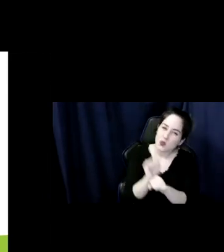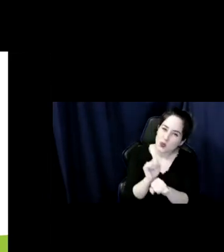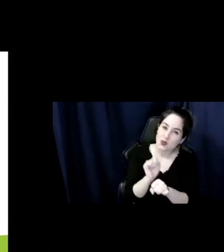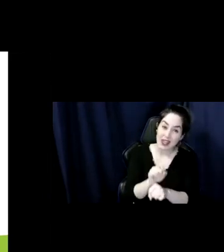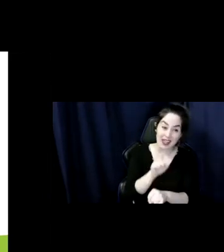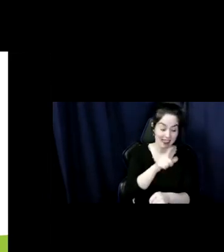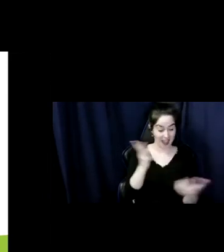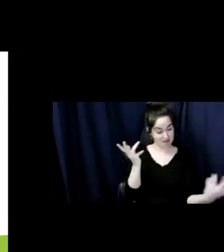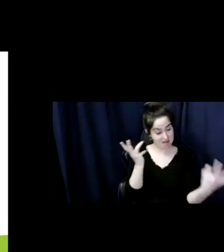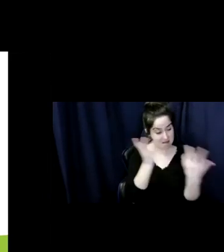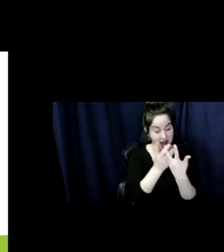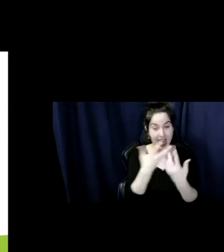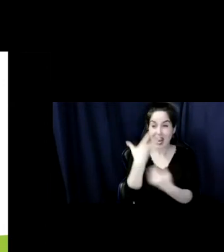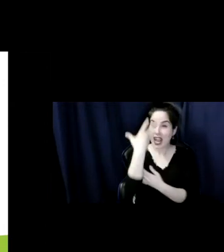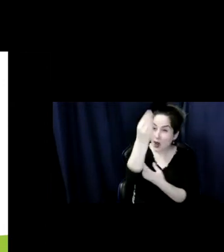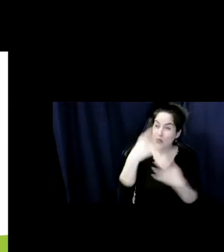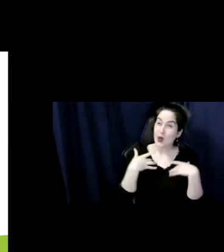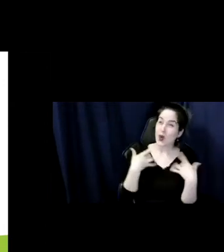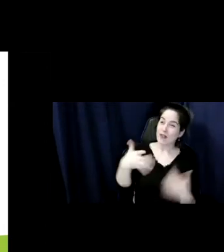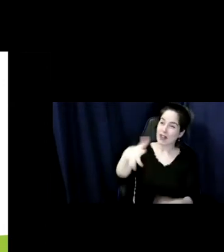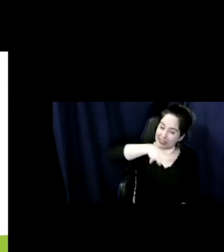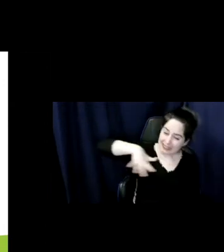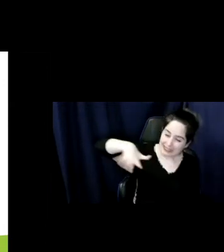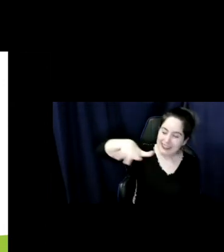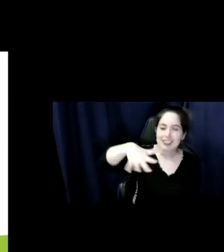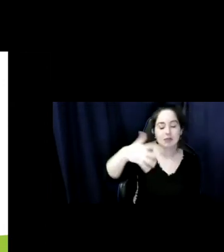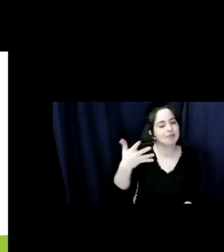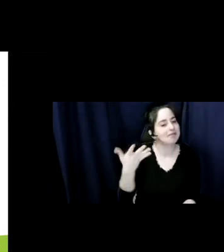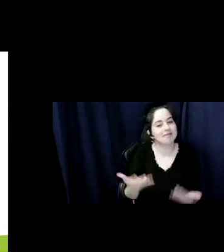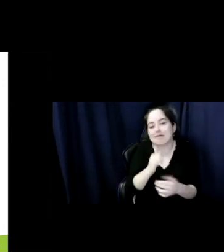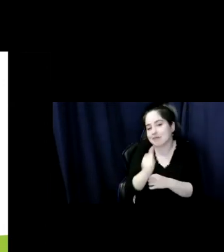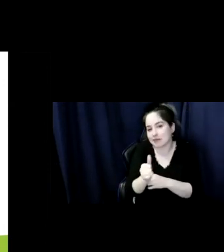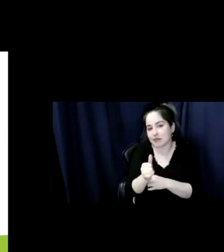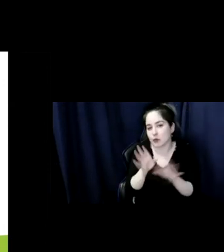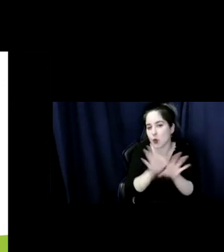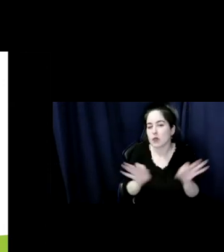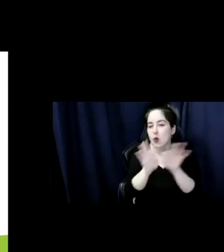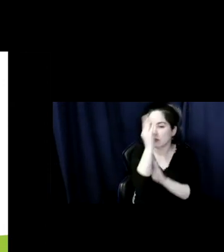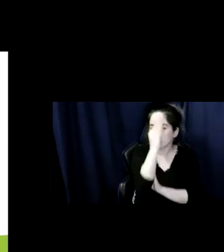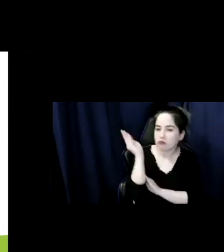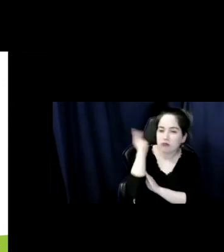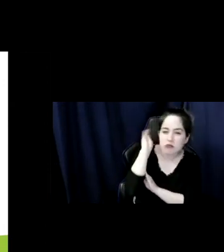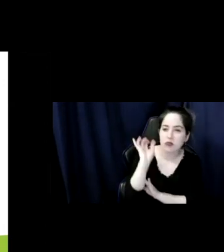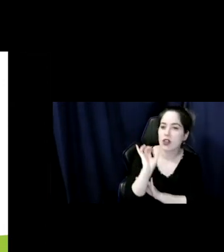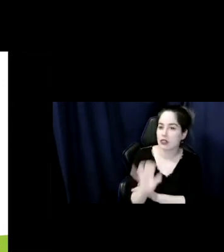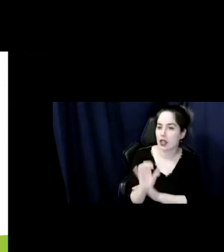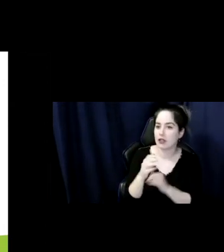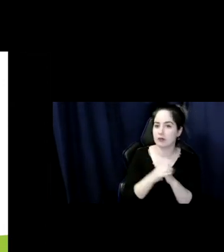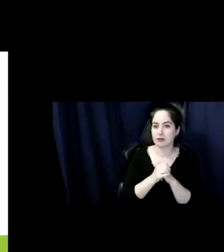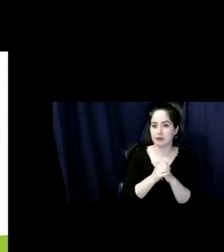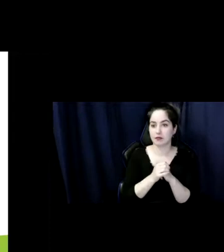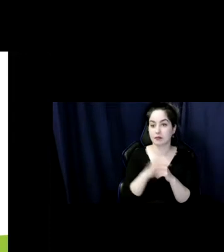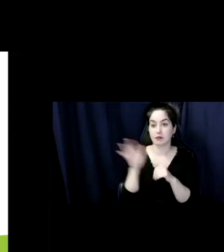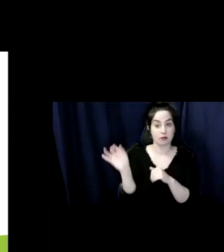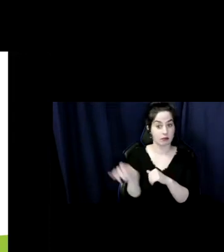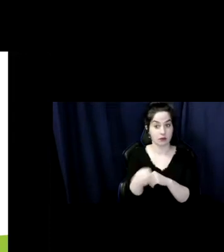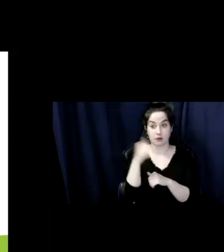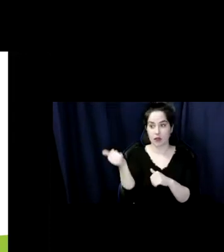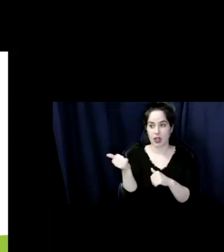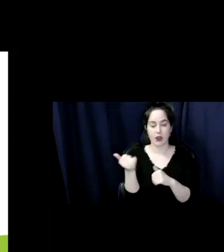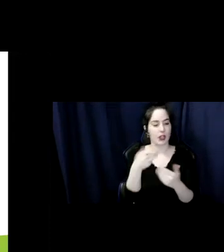park. So that's a really important thing to think about. The other element of this program is the list of